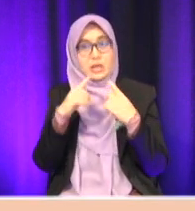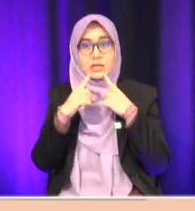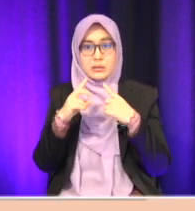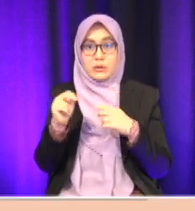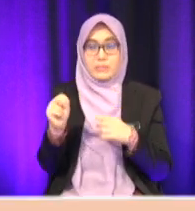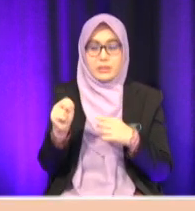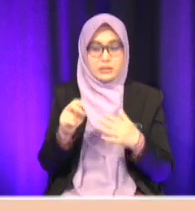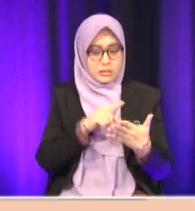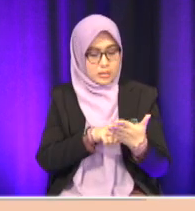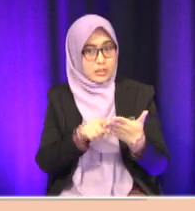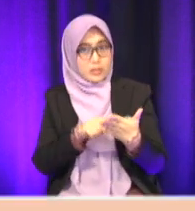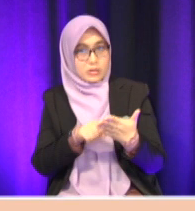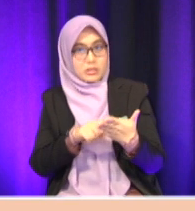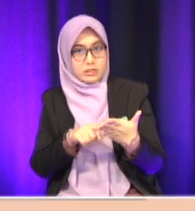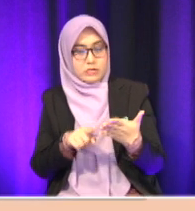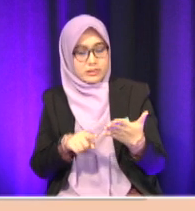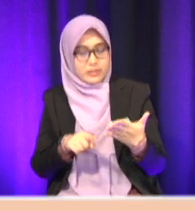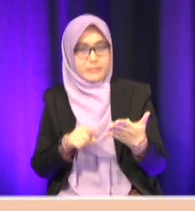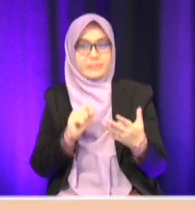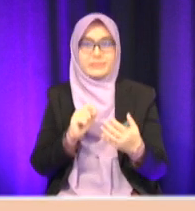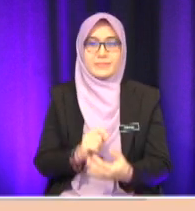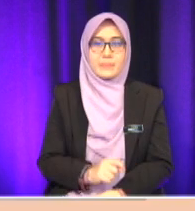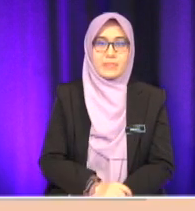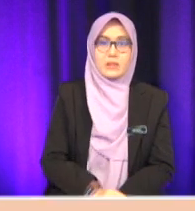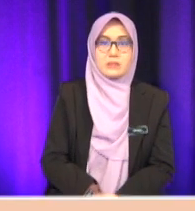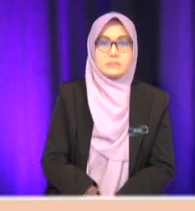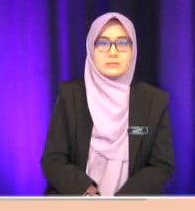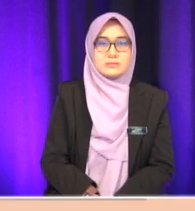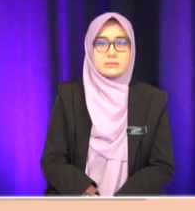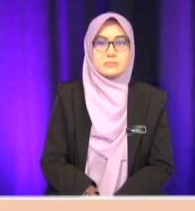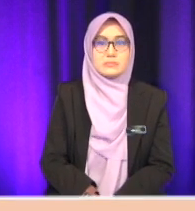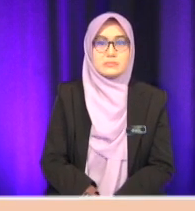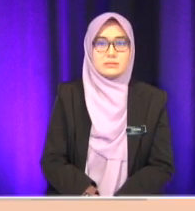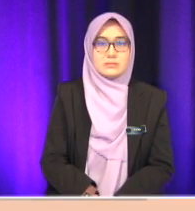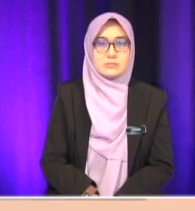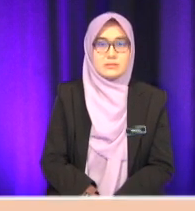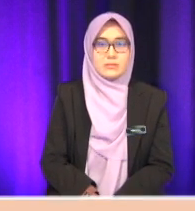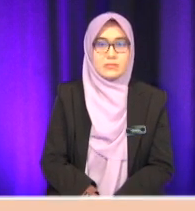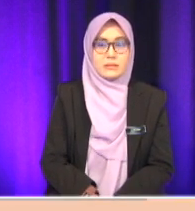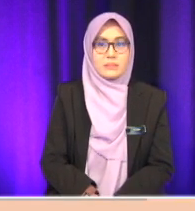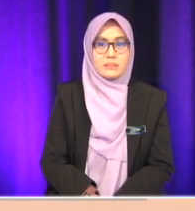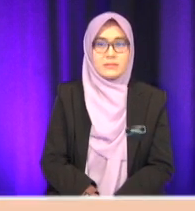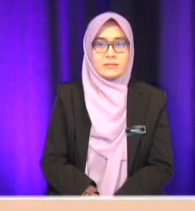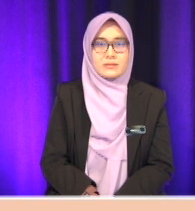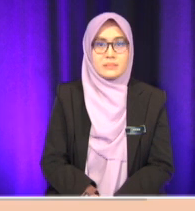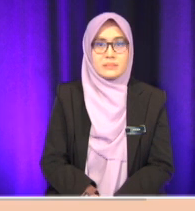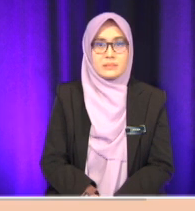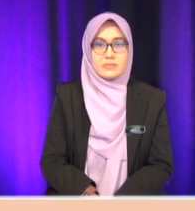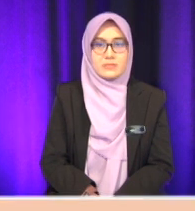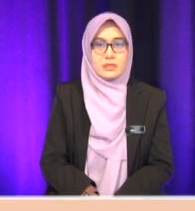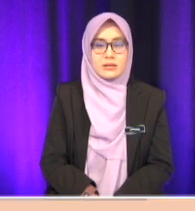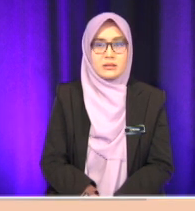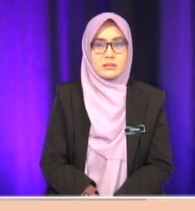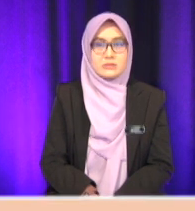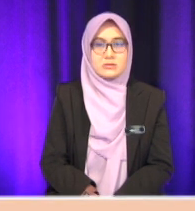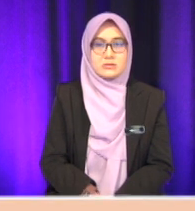Good Morning Tea Company follow the same tradition, allowing tea drinkers to appreciate the